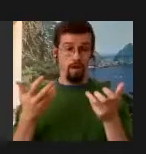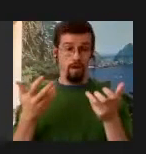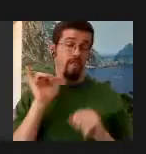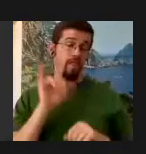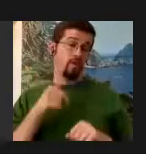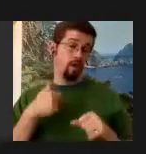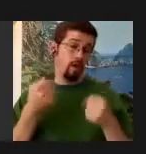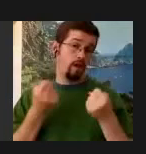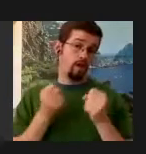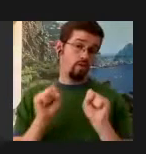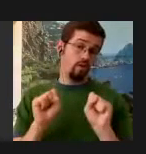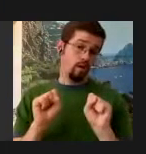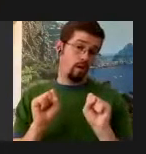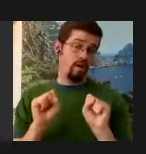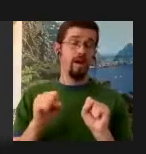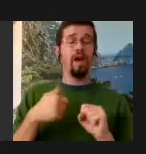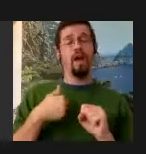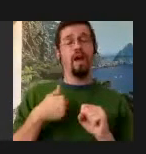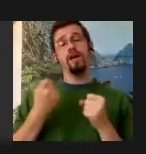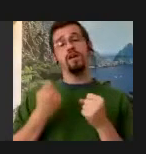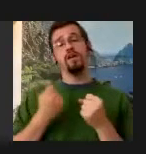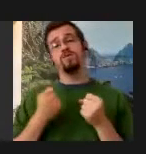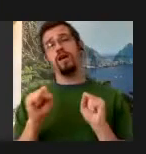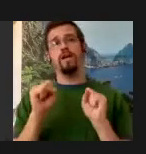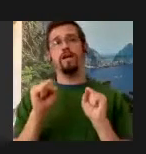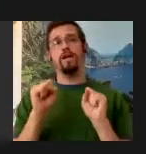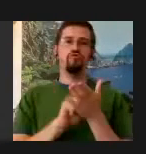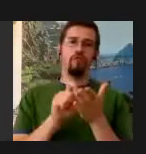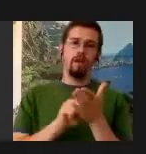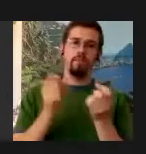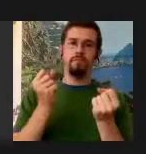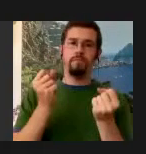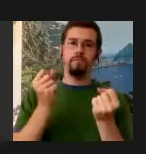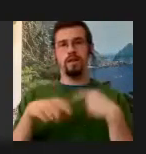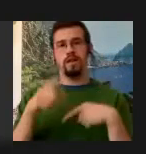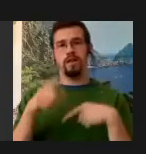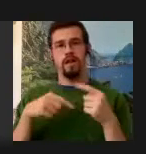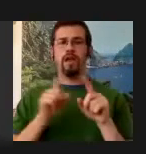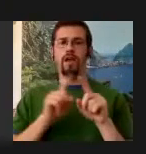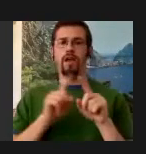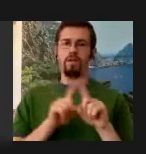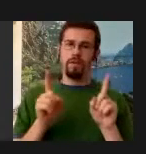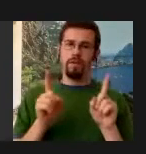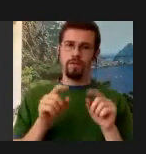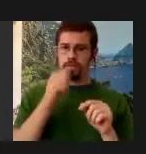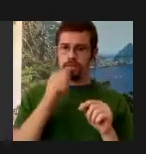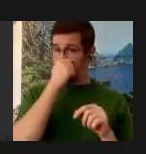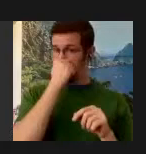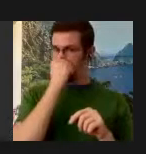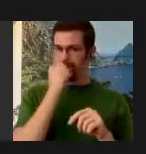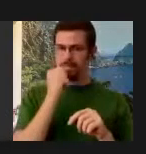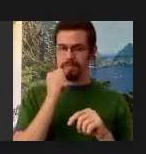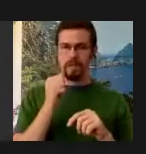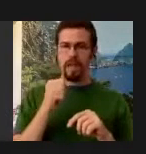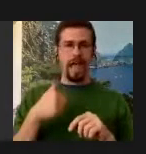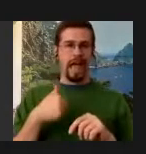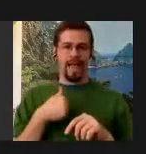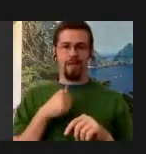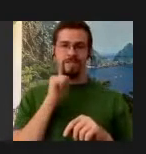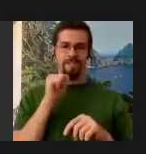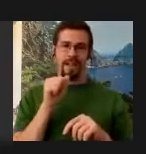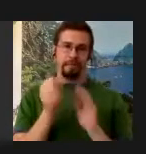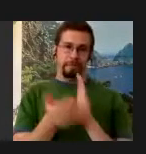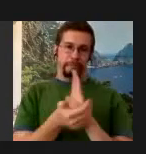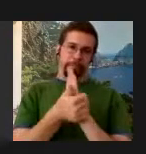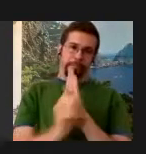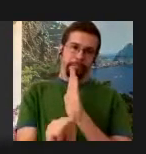to do. I tried to write many signs. But by the time, I discovered that I was not a good scribe. So